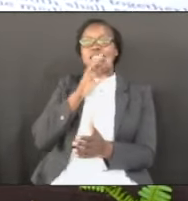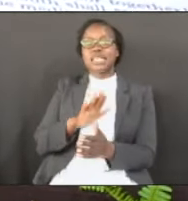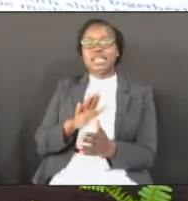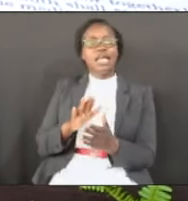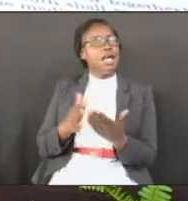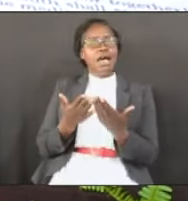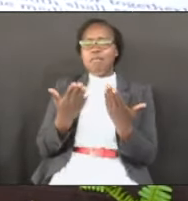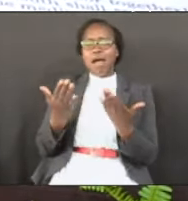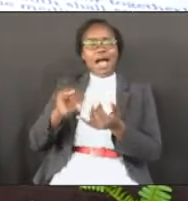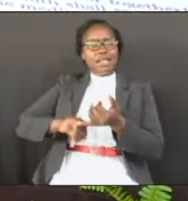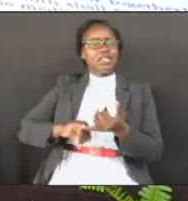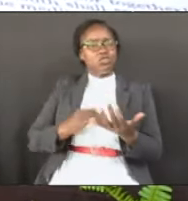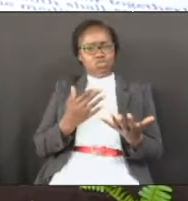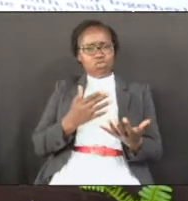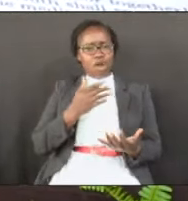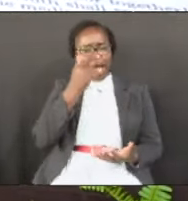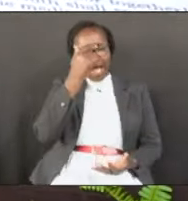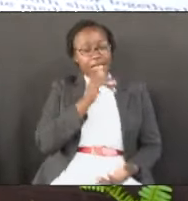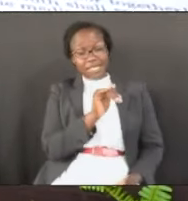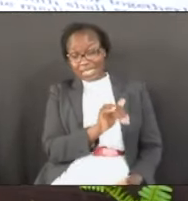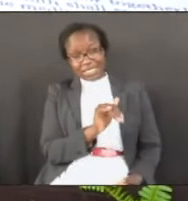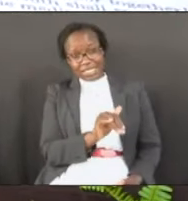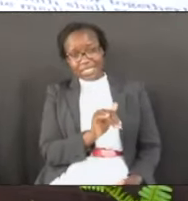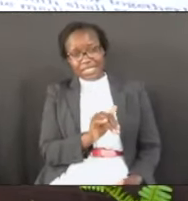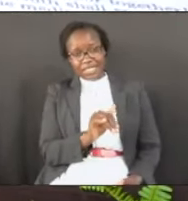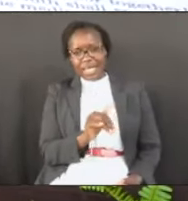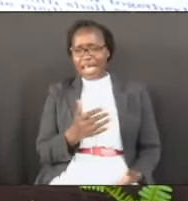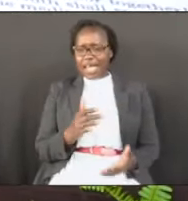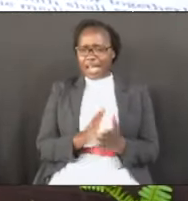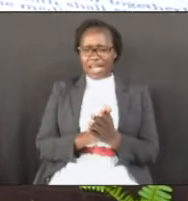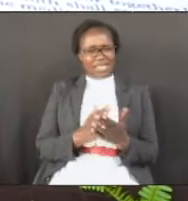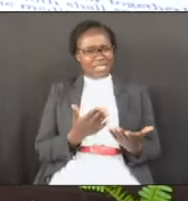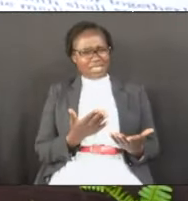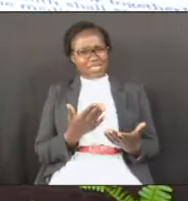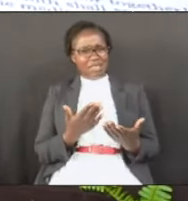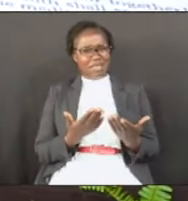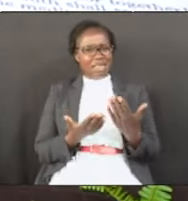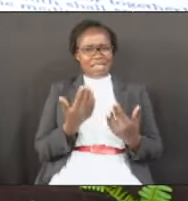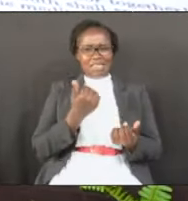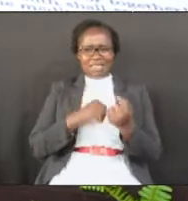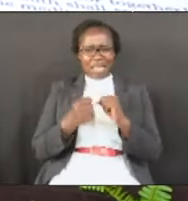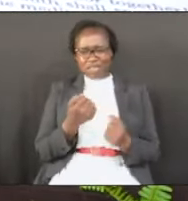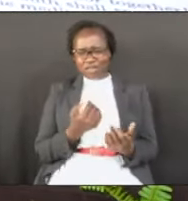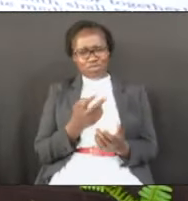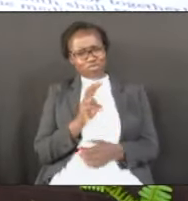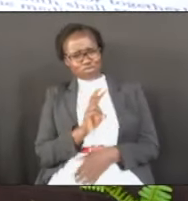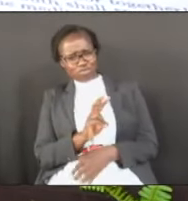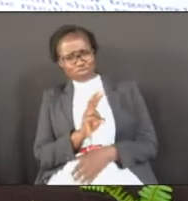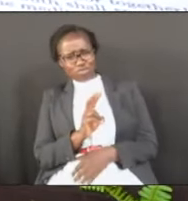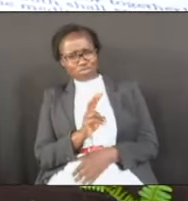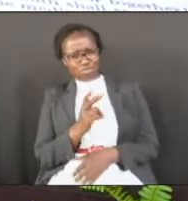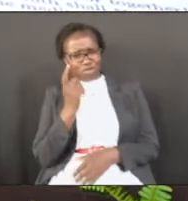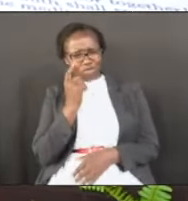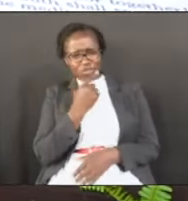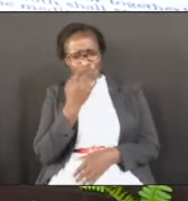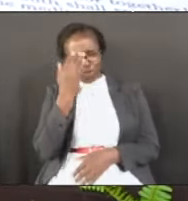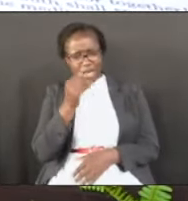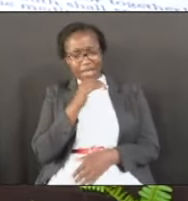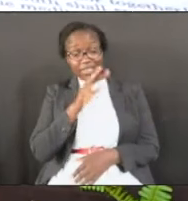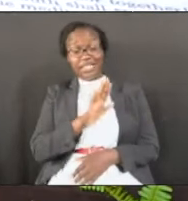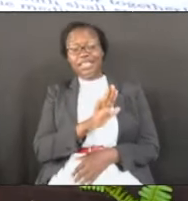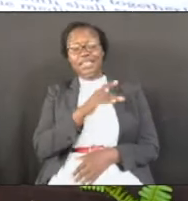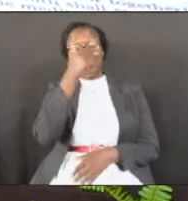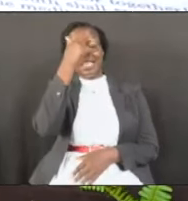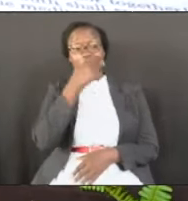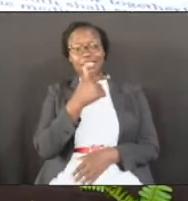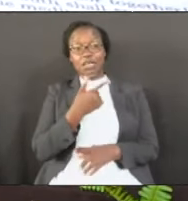namely with Isaac." And the matter was very displeasing in Abraham's sight because of his son. But